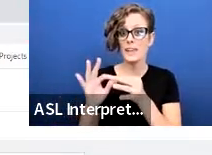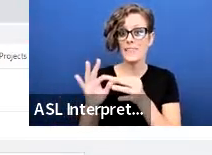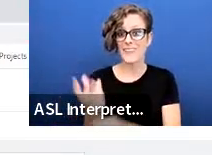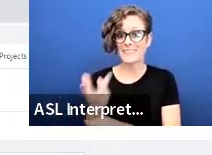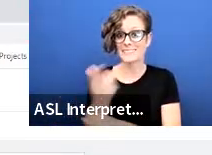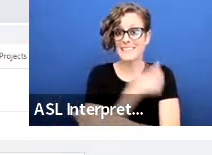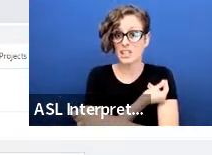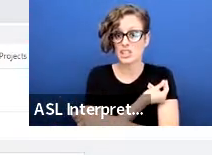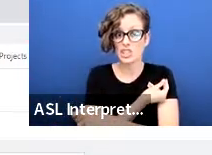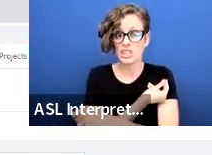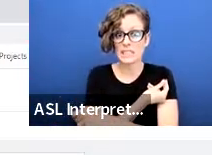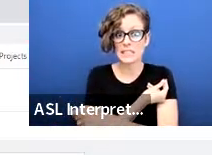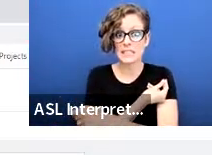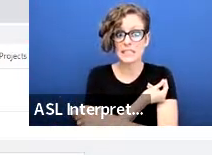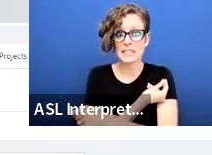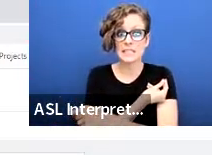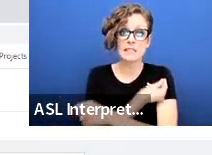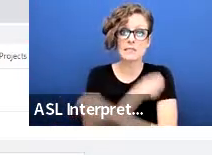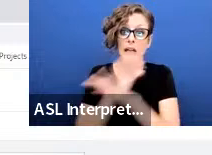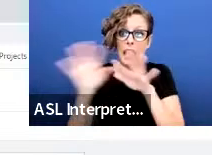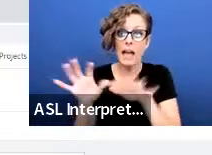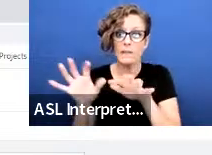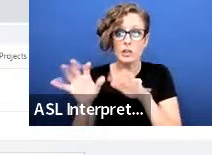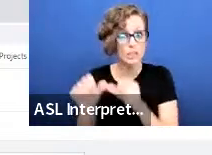What I just said. That again.